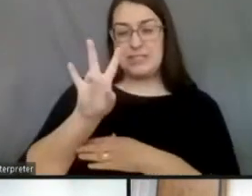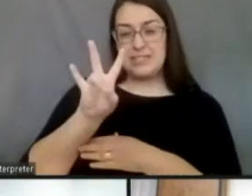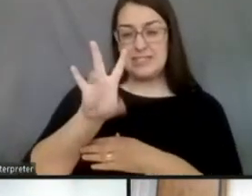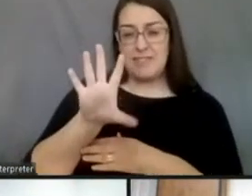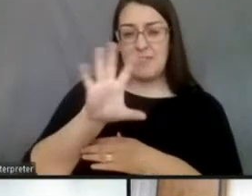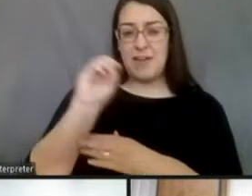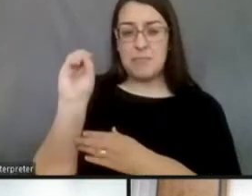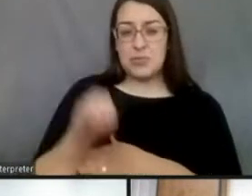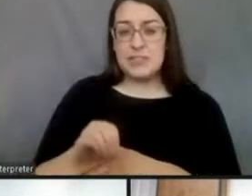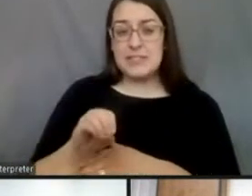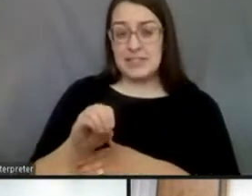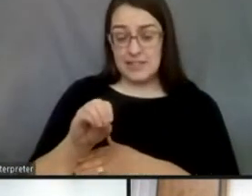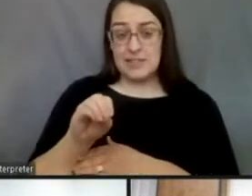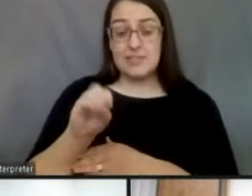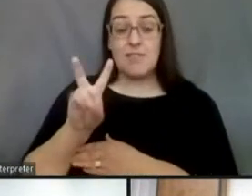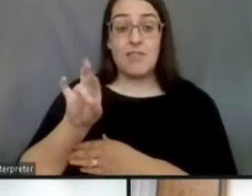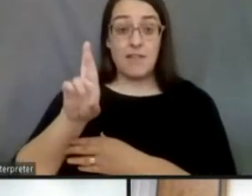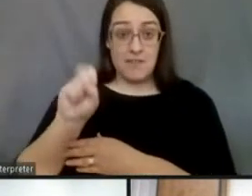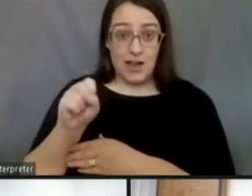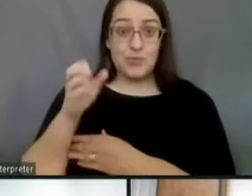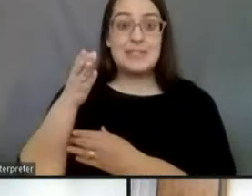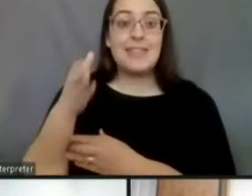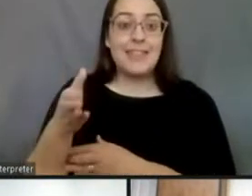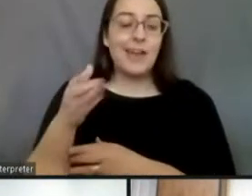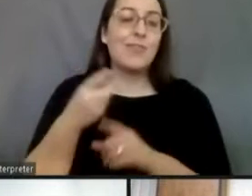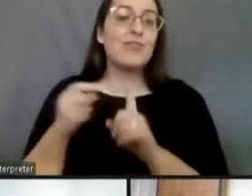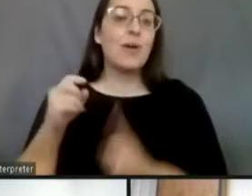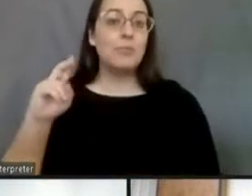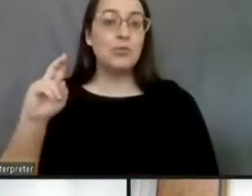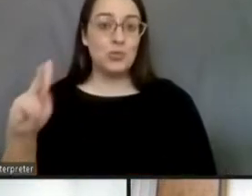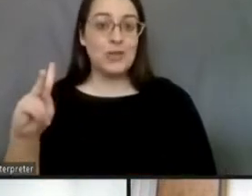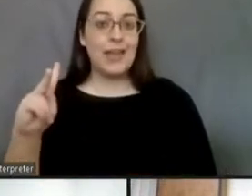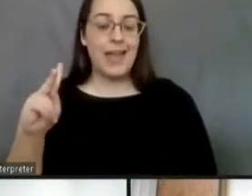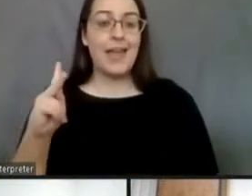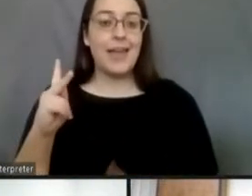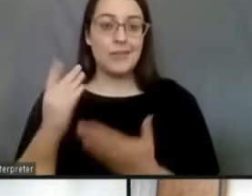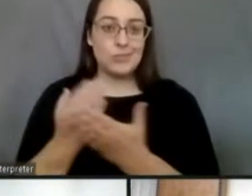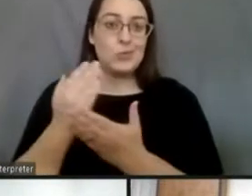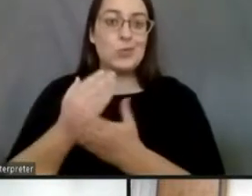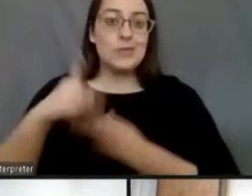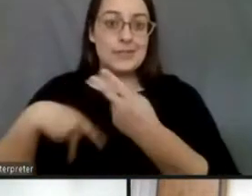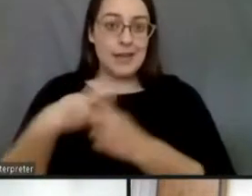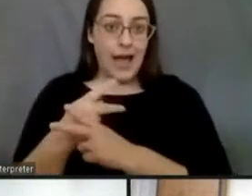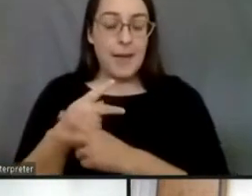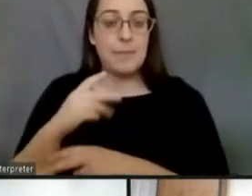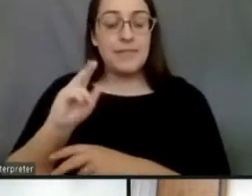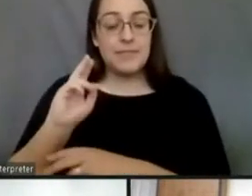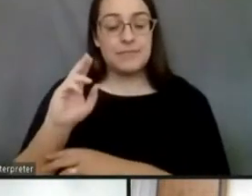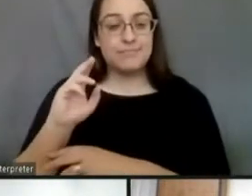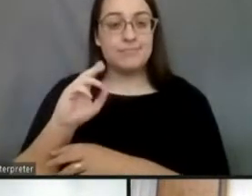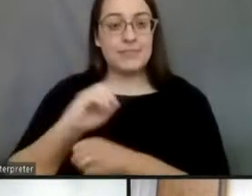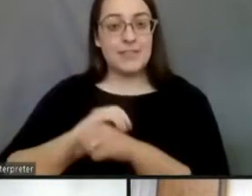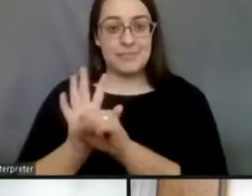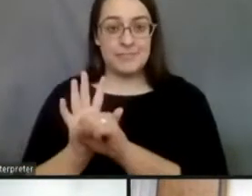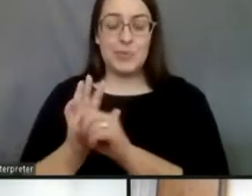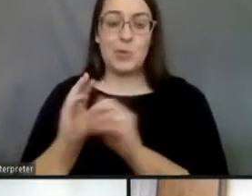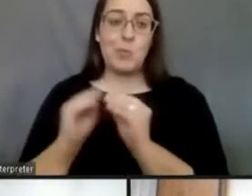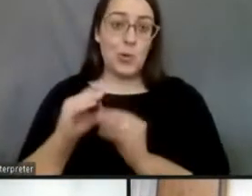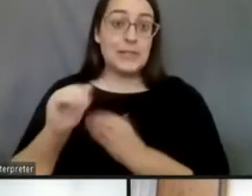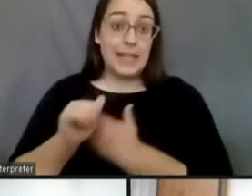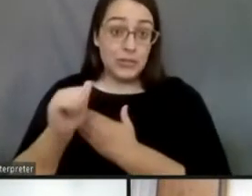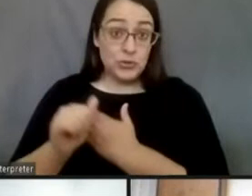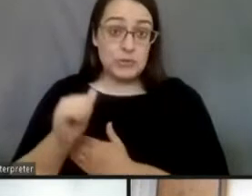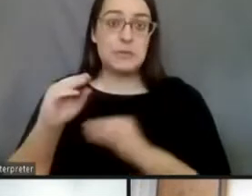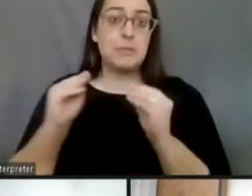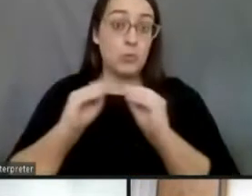75% of the virus in Michigan is the UK variant. Now we know that's a much more contagious variant. We even know it's more fatal, but we also